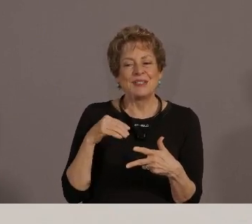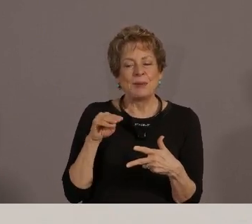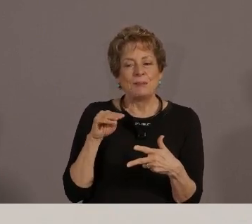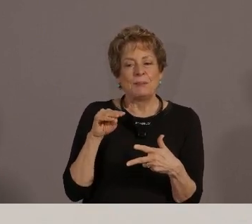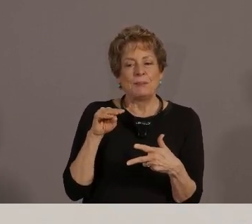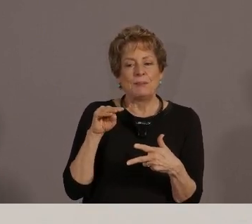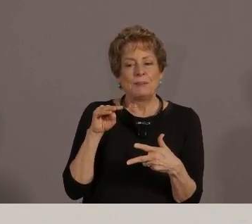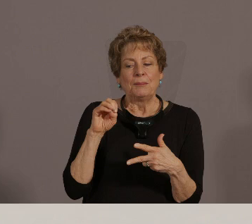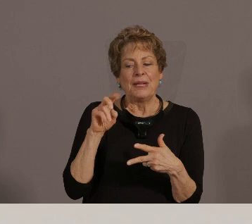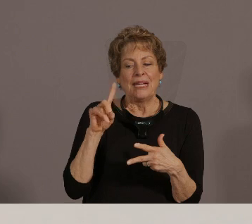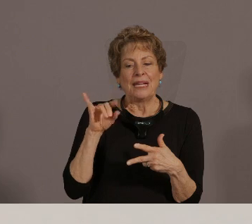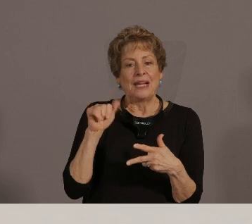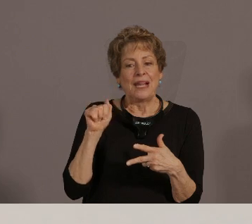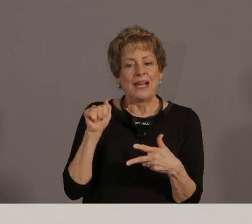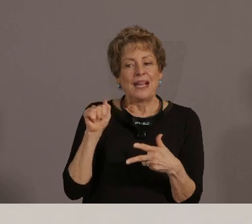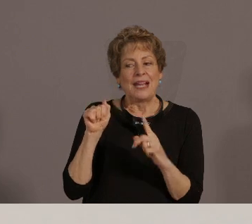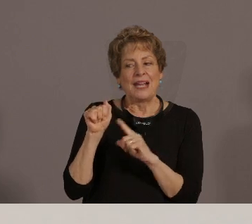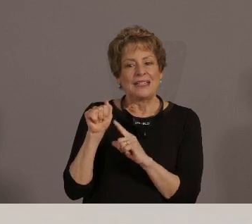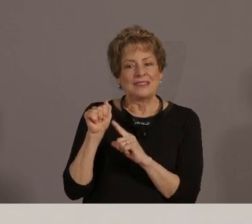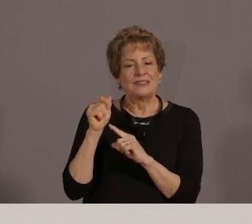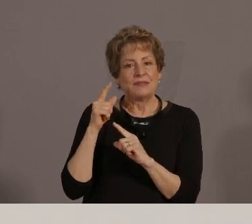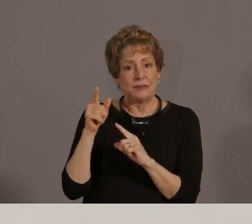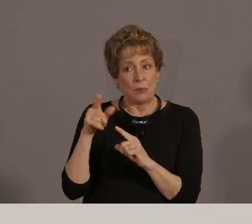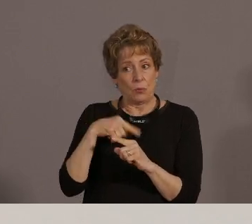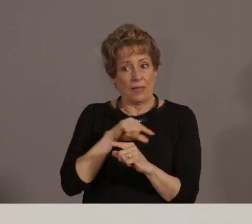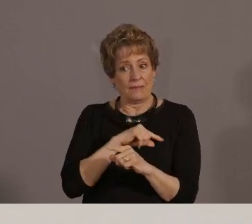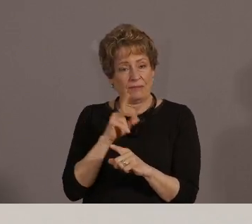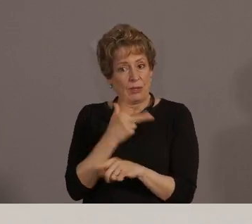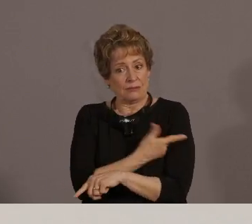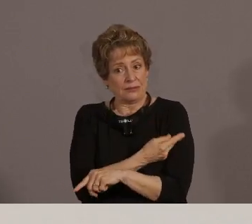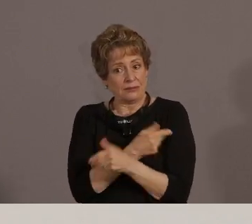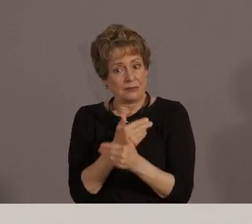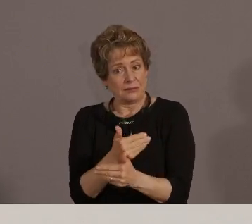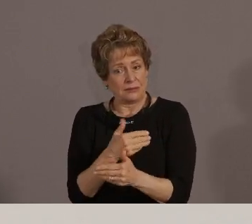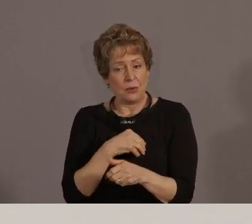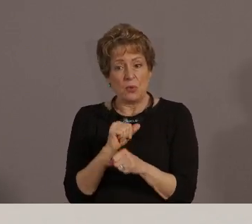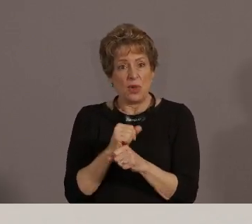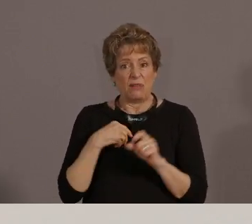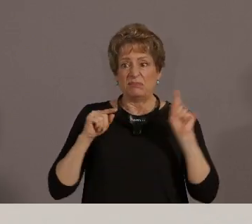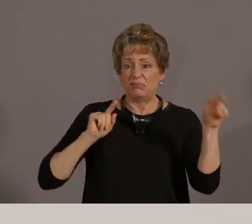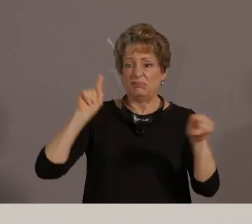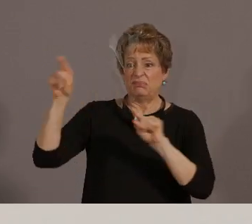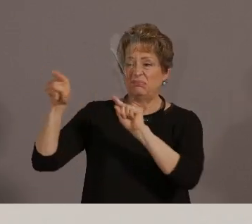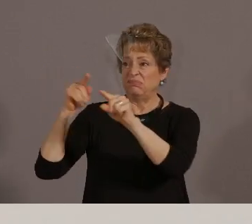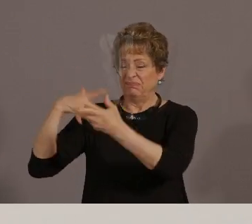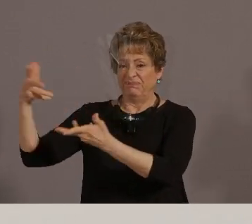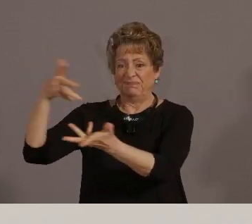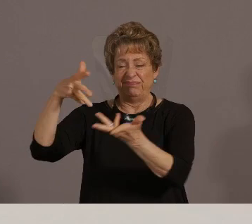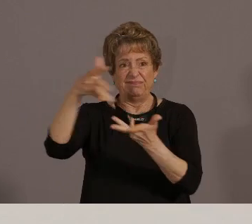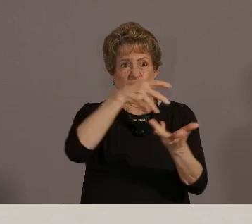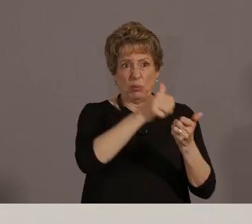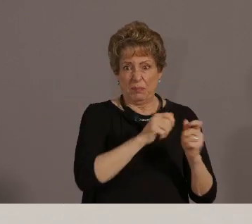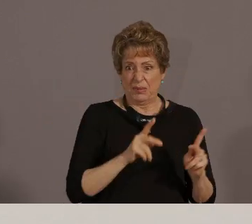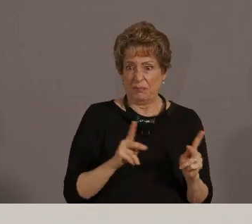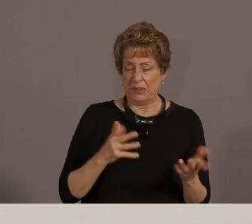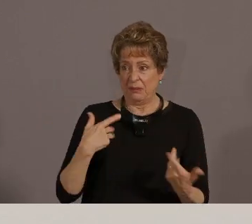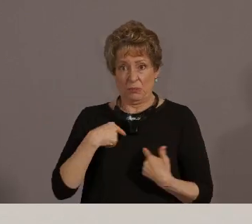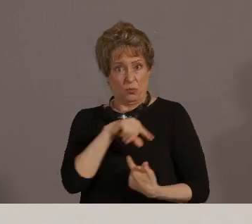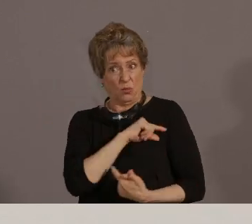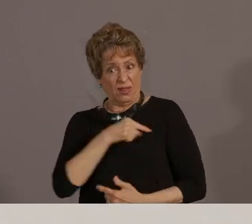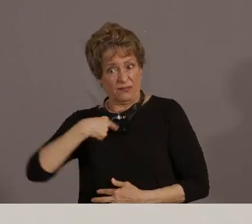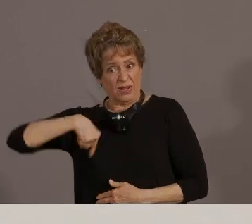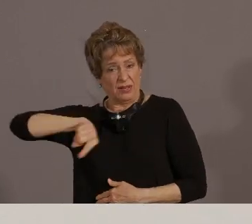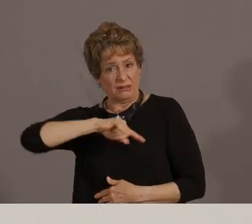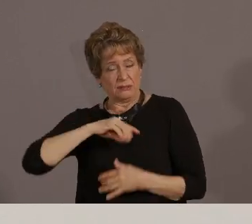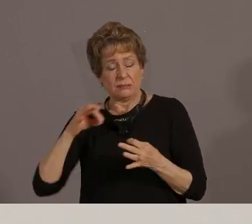A lot of us are still working out there in the field. So are we eligible yet or not time yet? That is a great question. So under